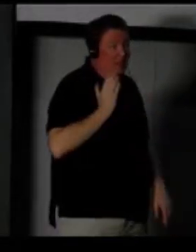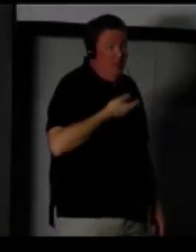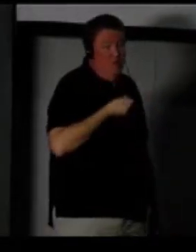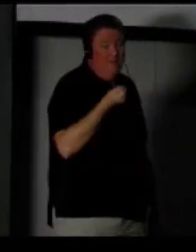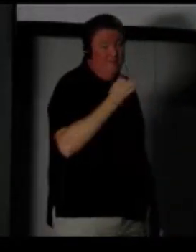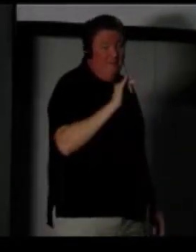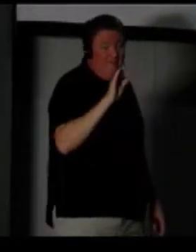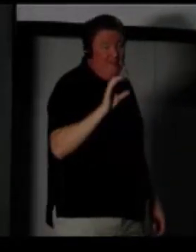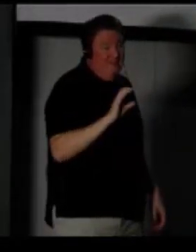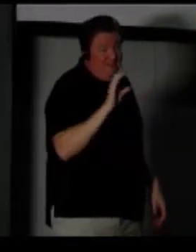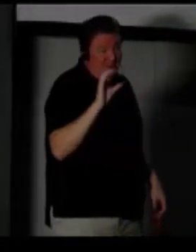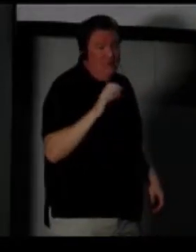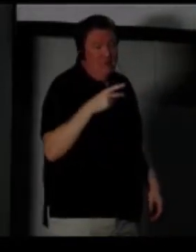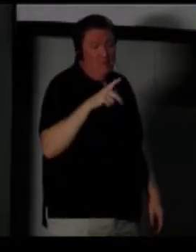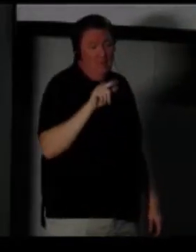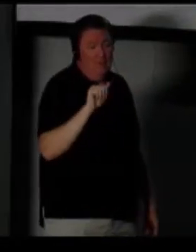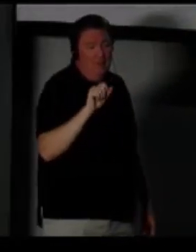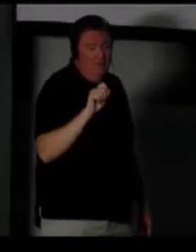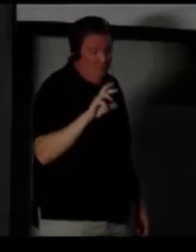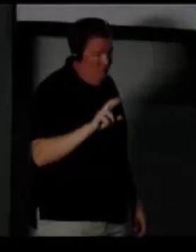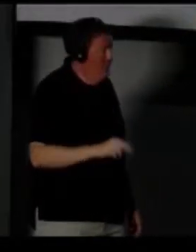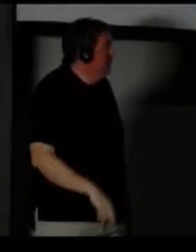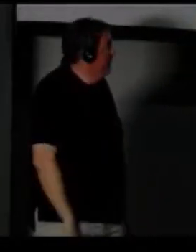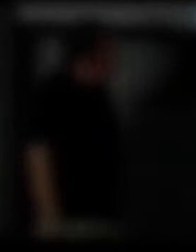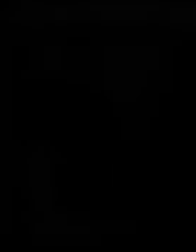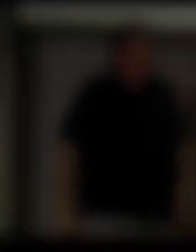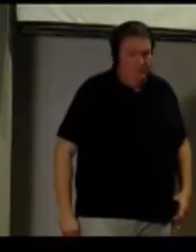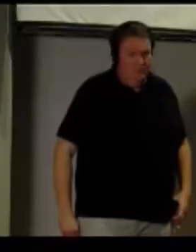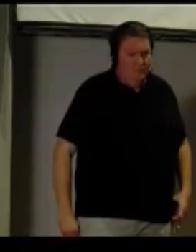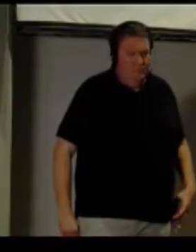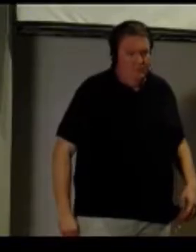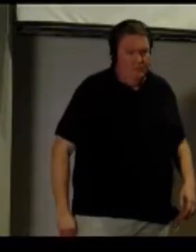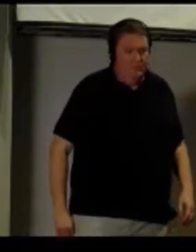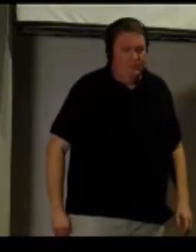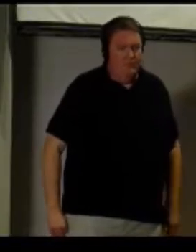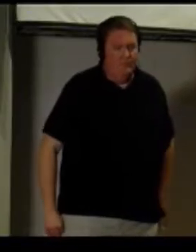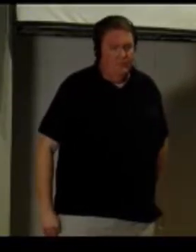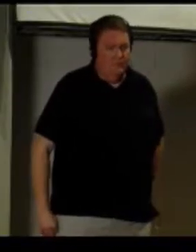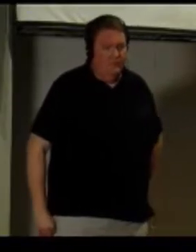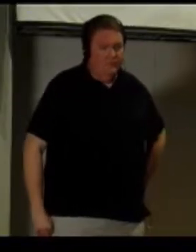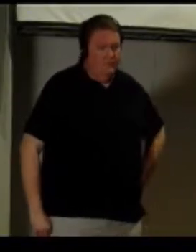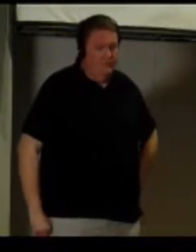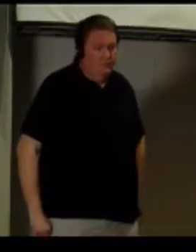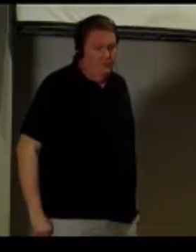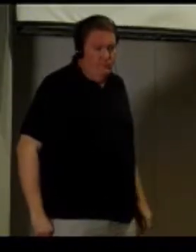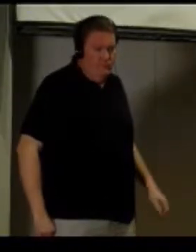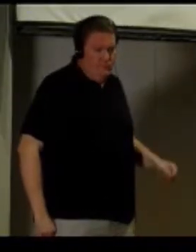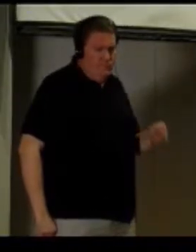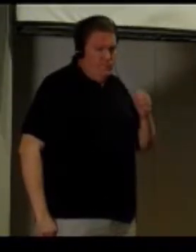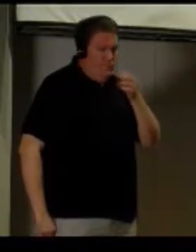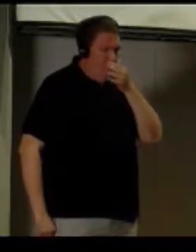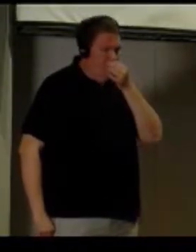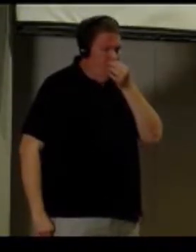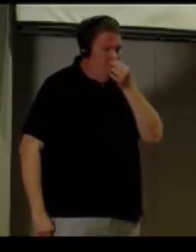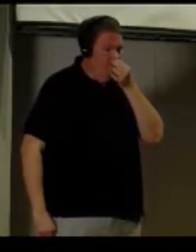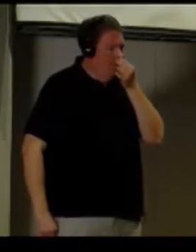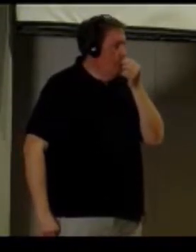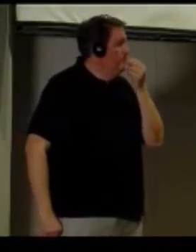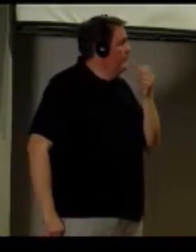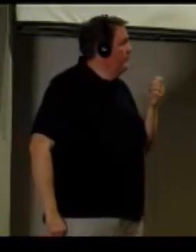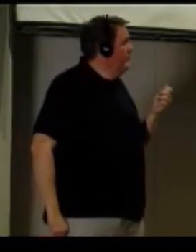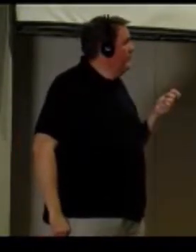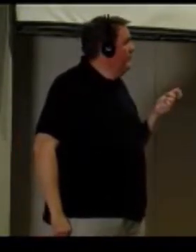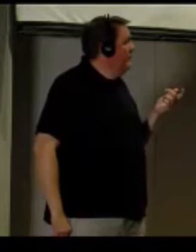plaster, all possible through the scanning. Thank you. Good morning. I'm going to be